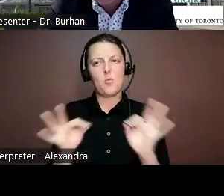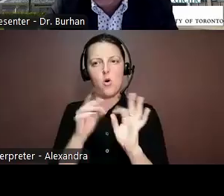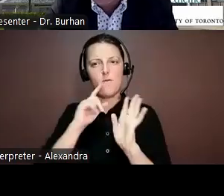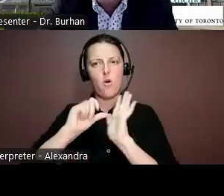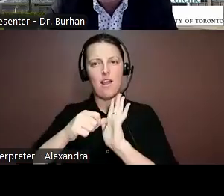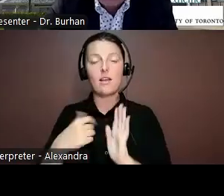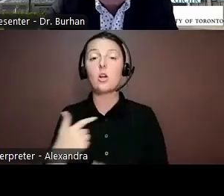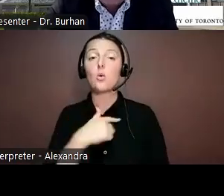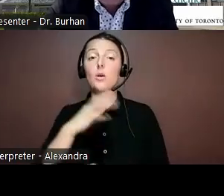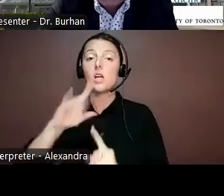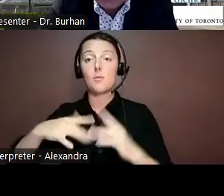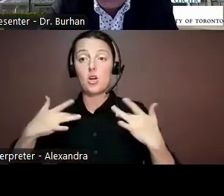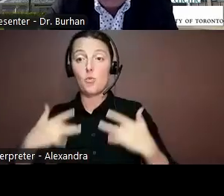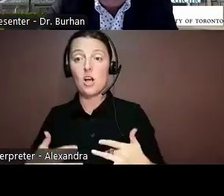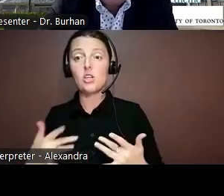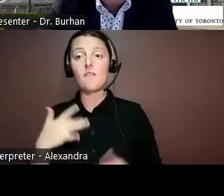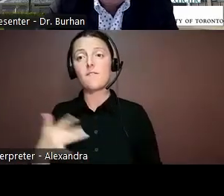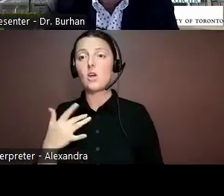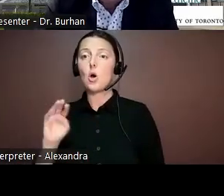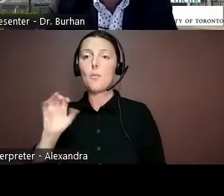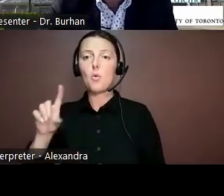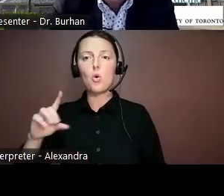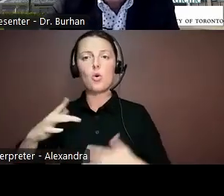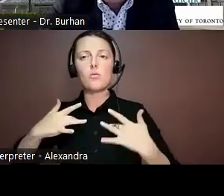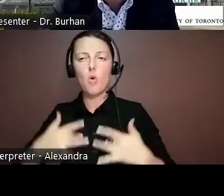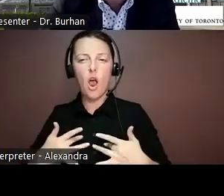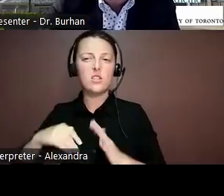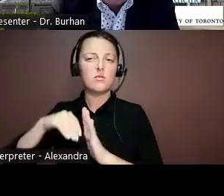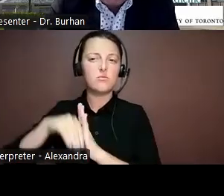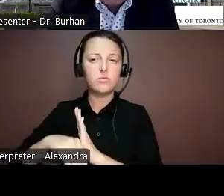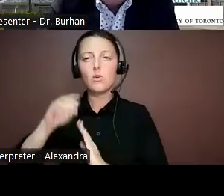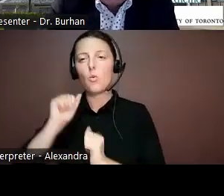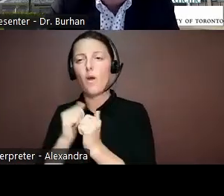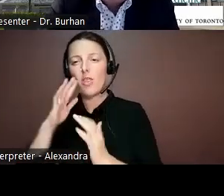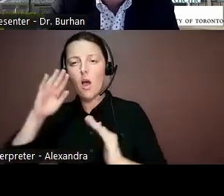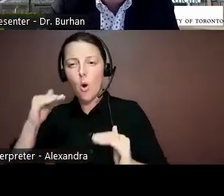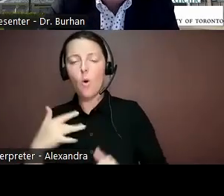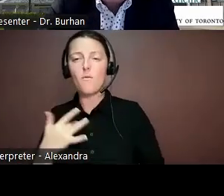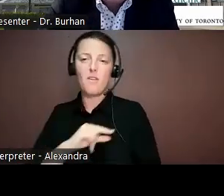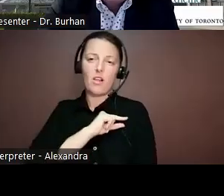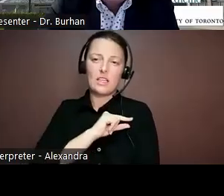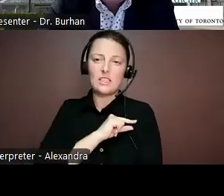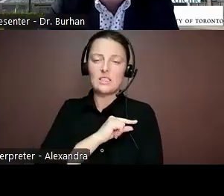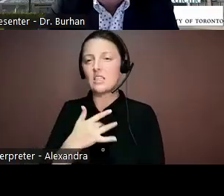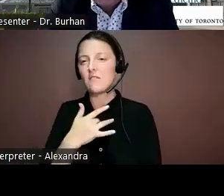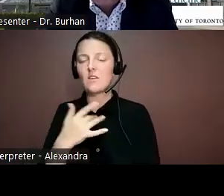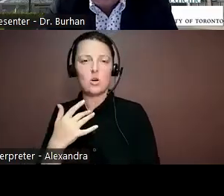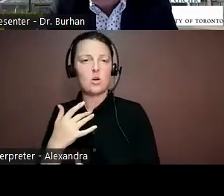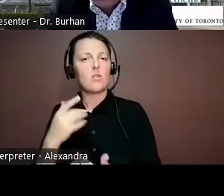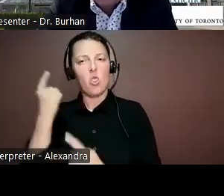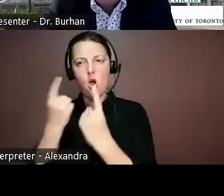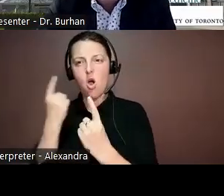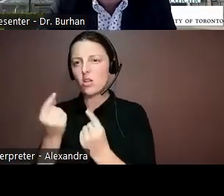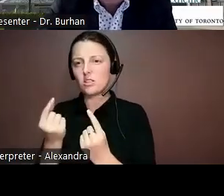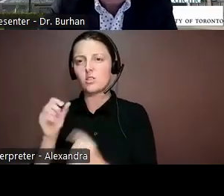mood, hopeless, feeling guilty, having thoughts of suicide, apathy is kind of more the